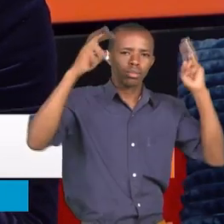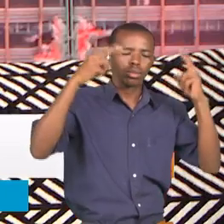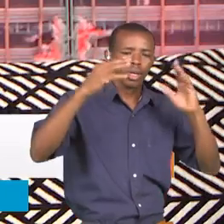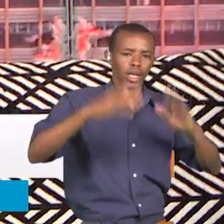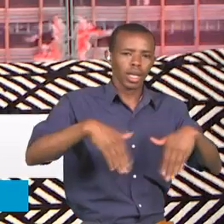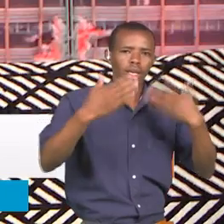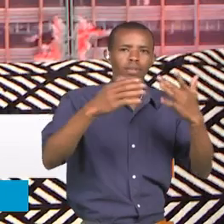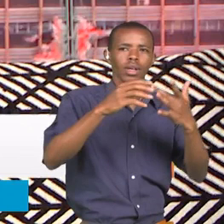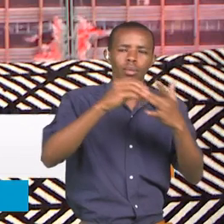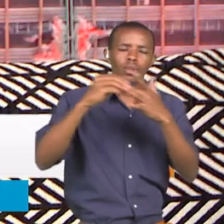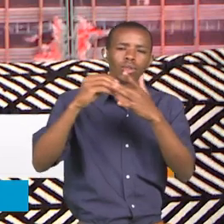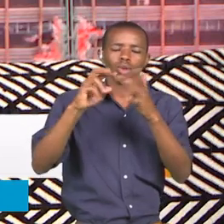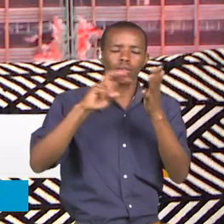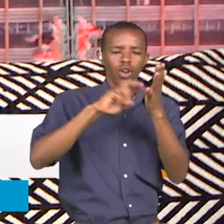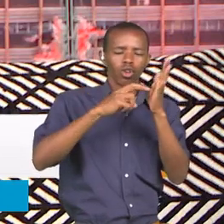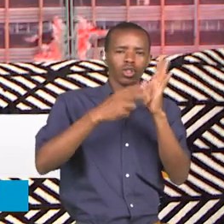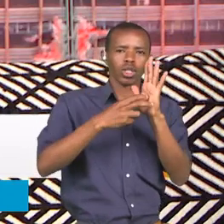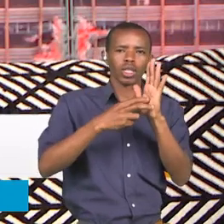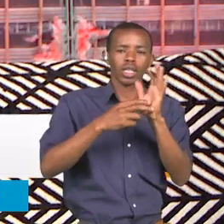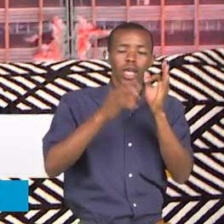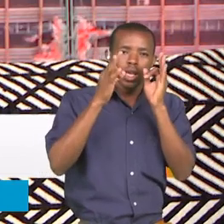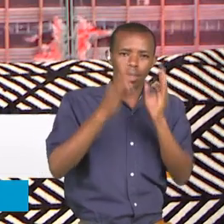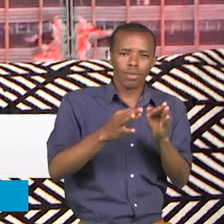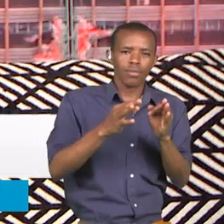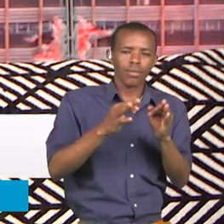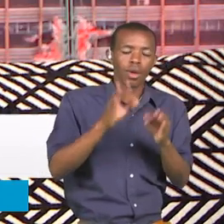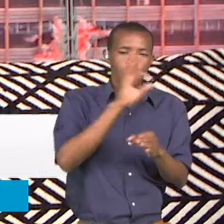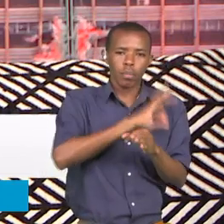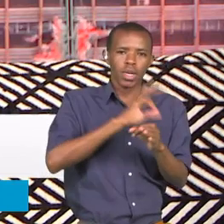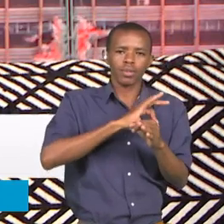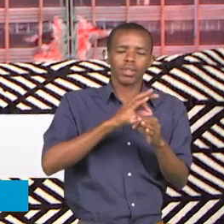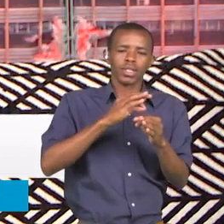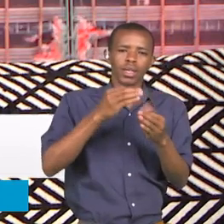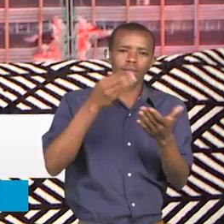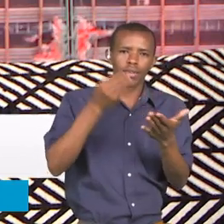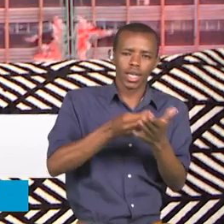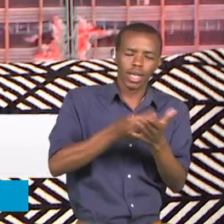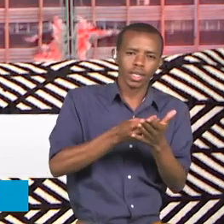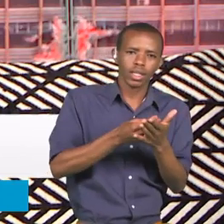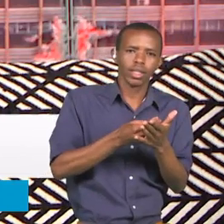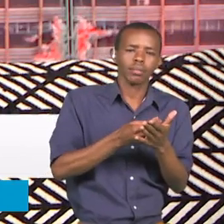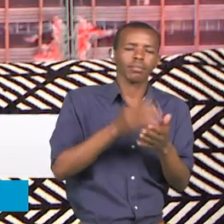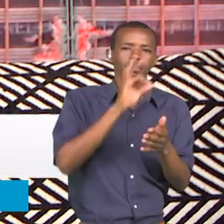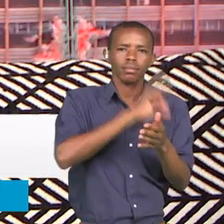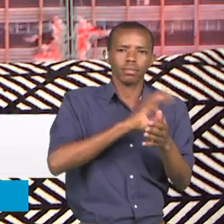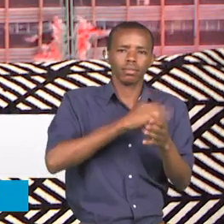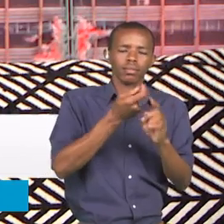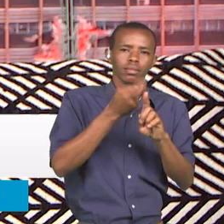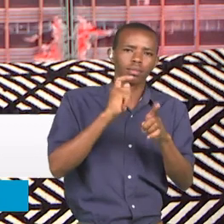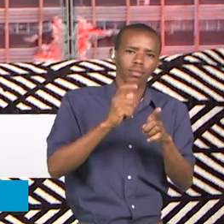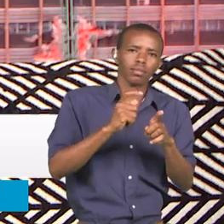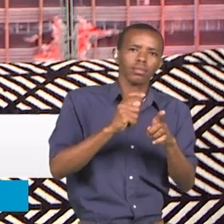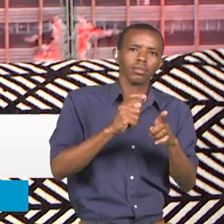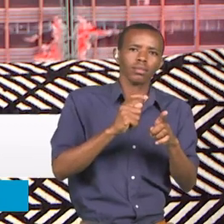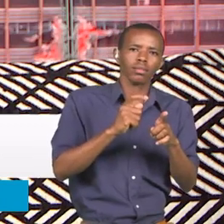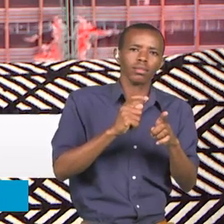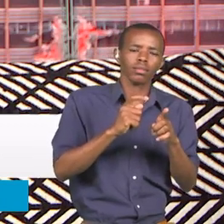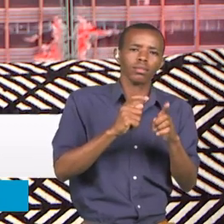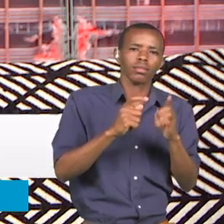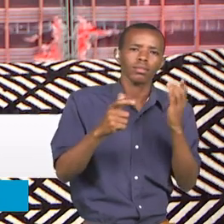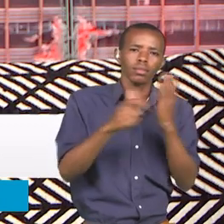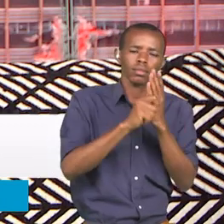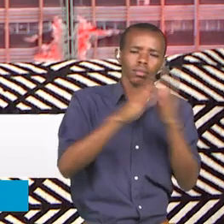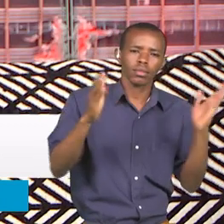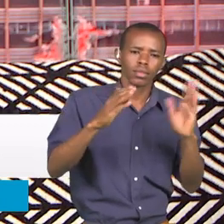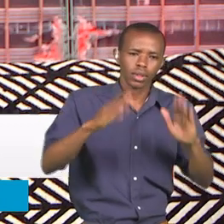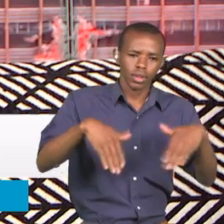the particular provision of the contract, that if you're benefiting financially, you're benefiting from the publicity that's being brought